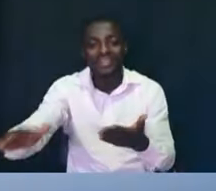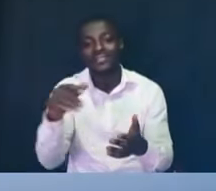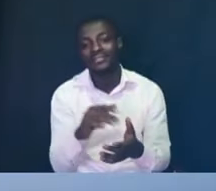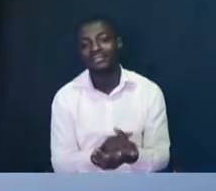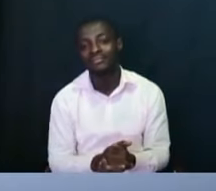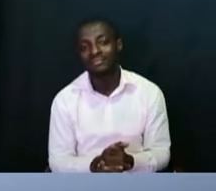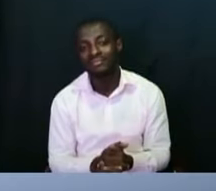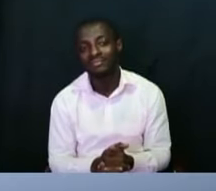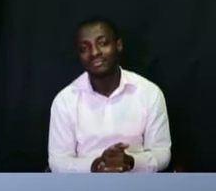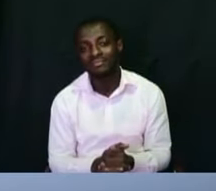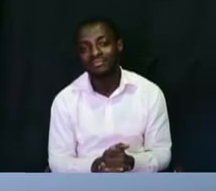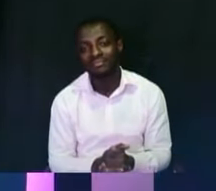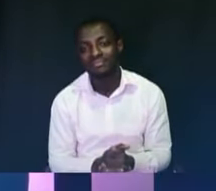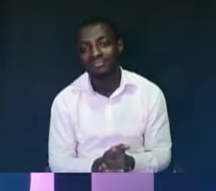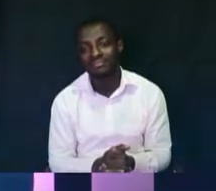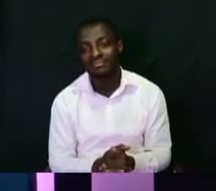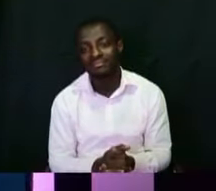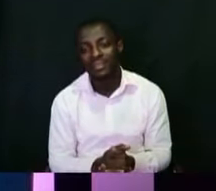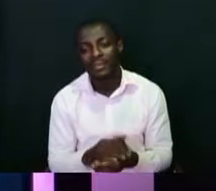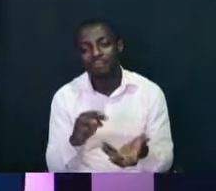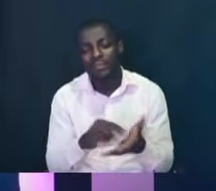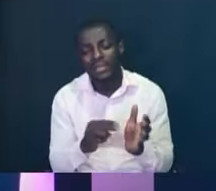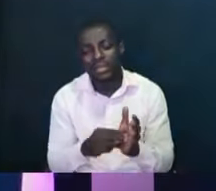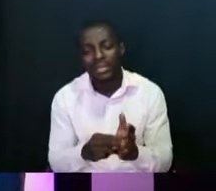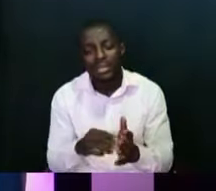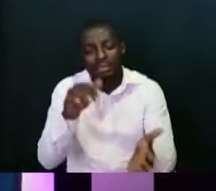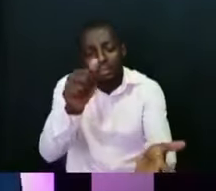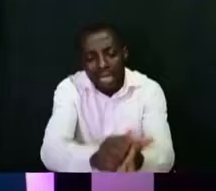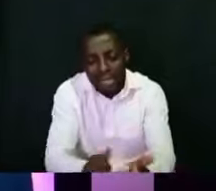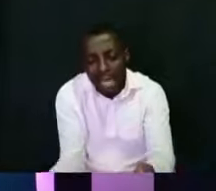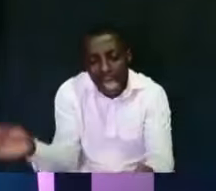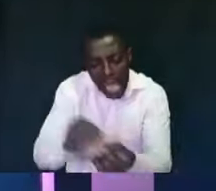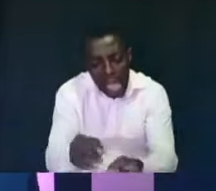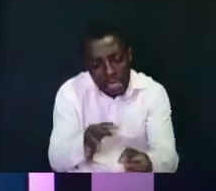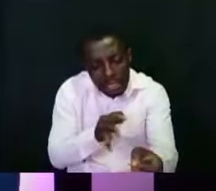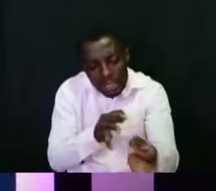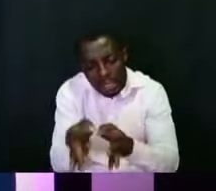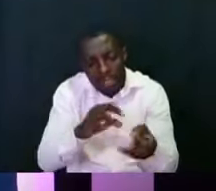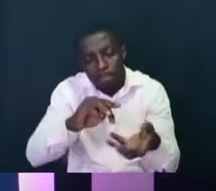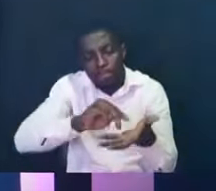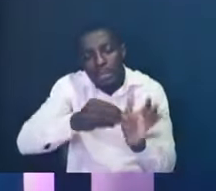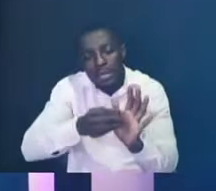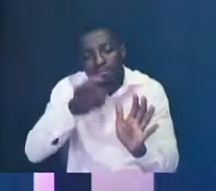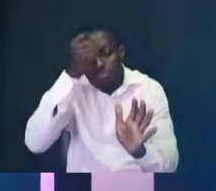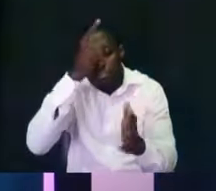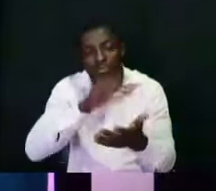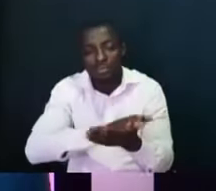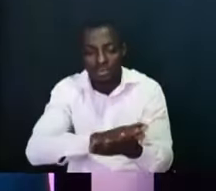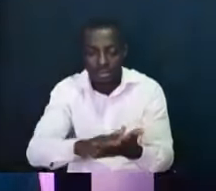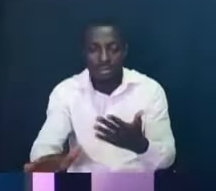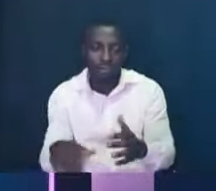Intelligible. To assign meaning to. Sir, what de inchirichirimu eba. Or